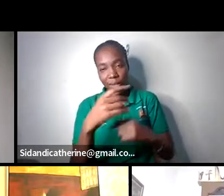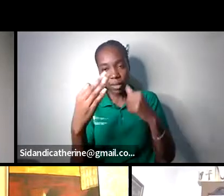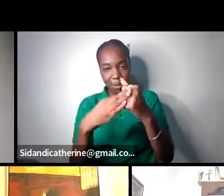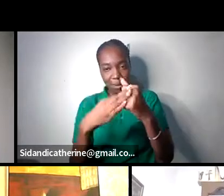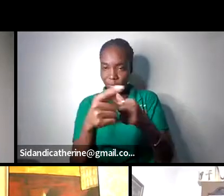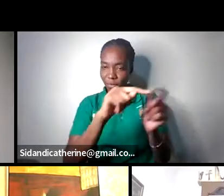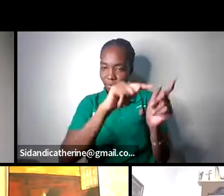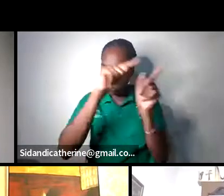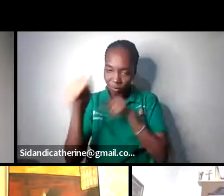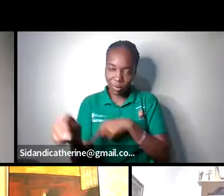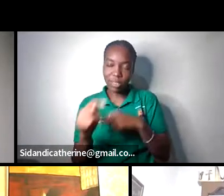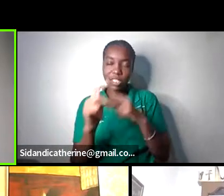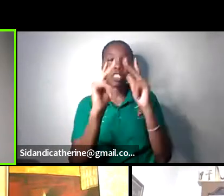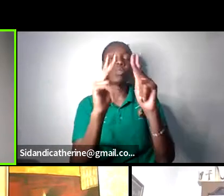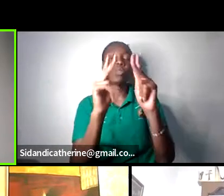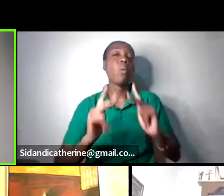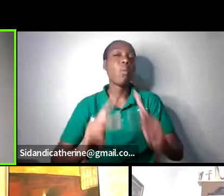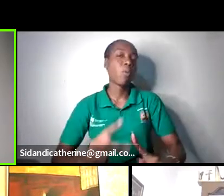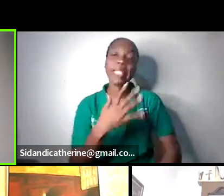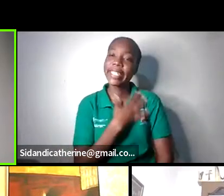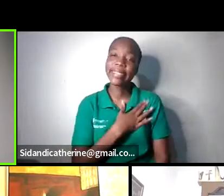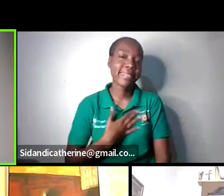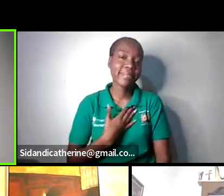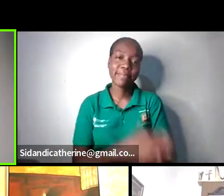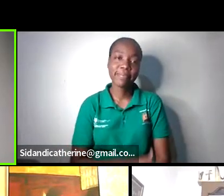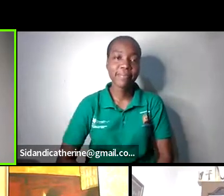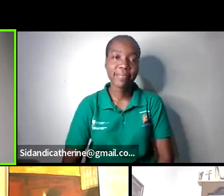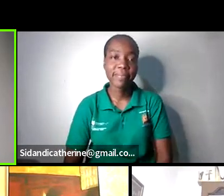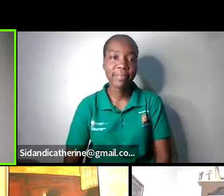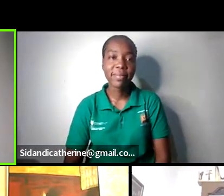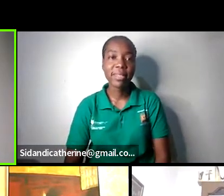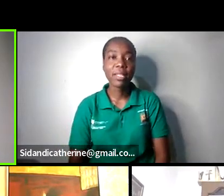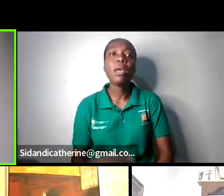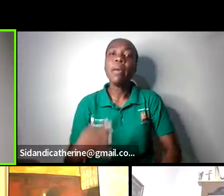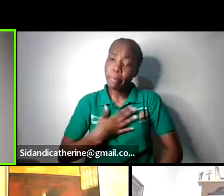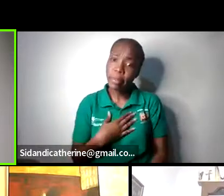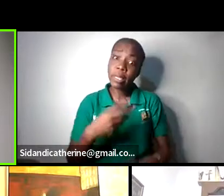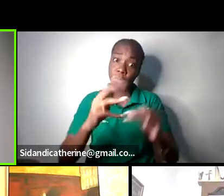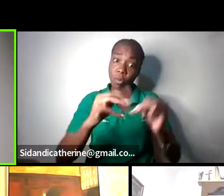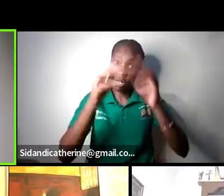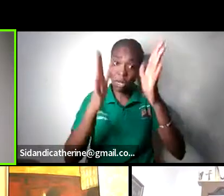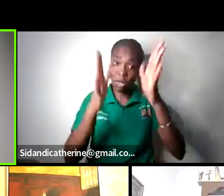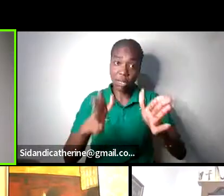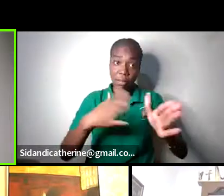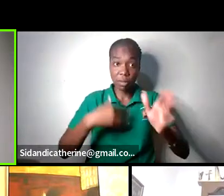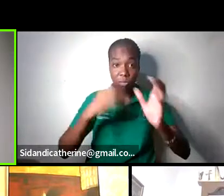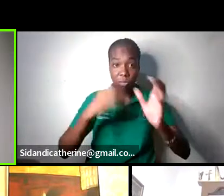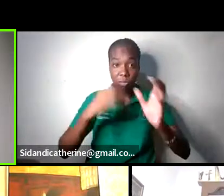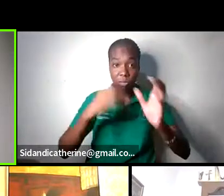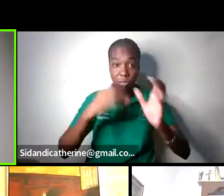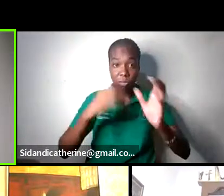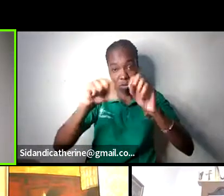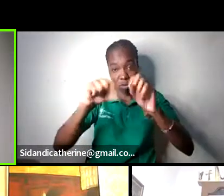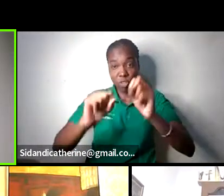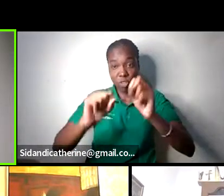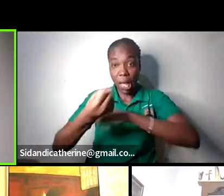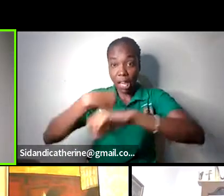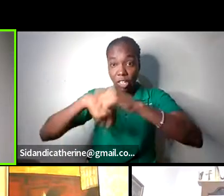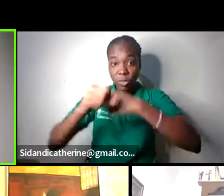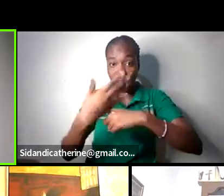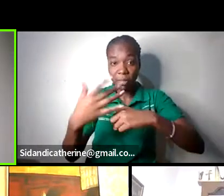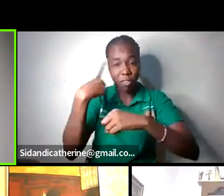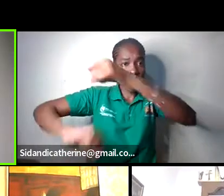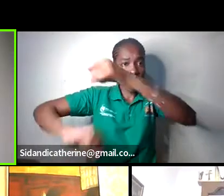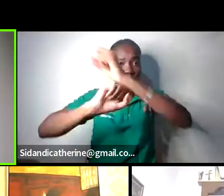Kisumu. Thank you. Let me just mention, I'm a very good moderator. I could do something for in support of the